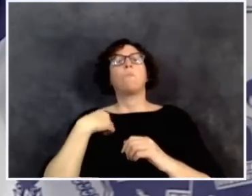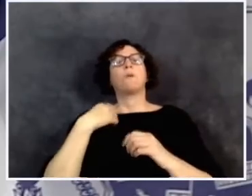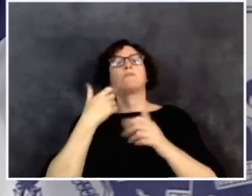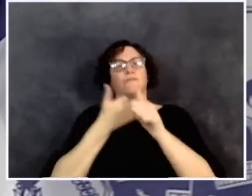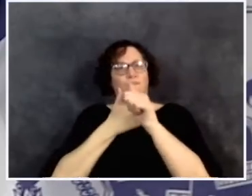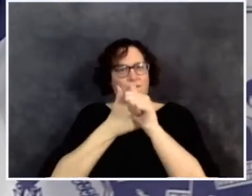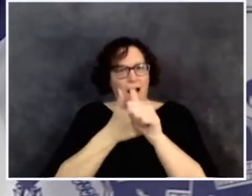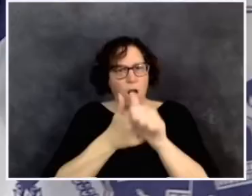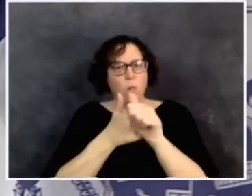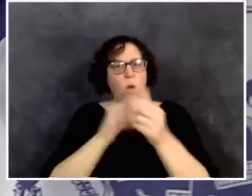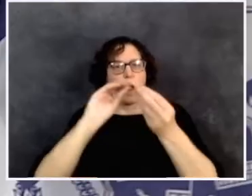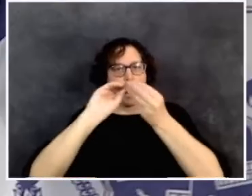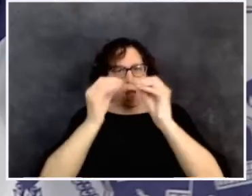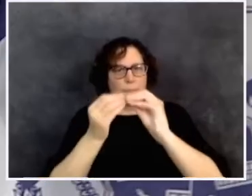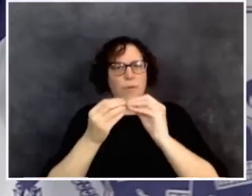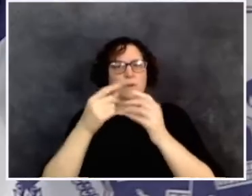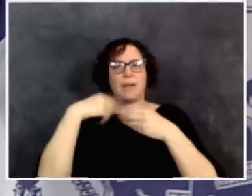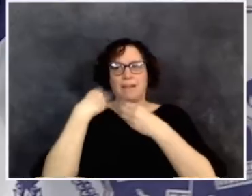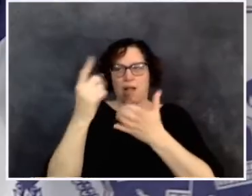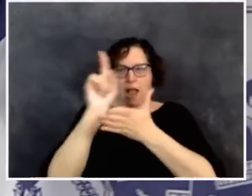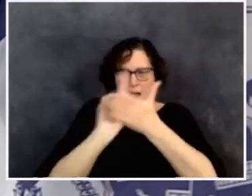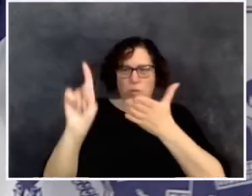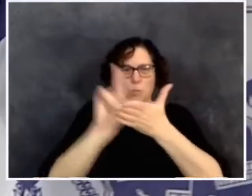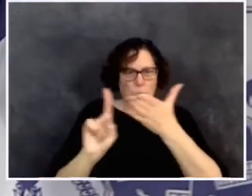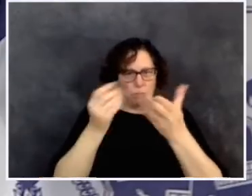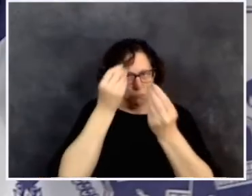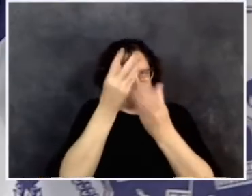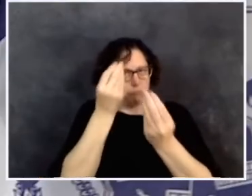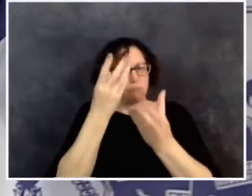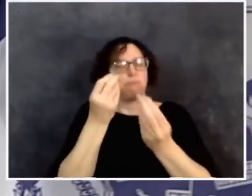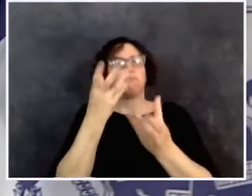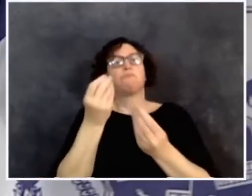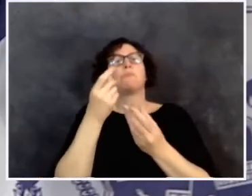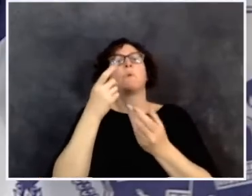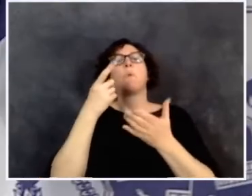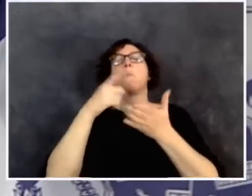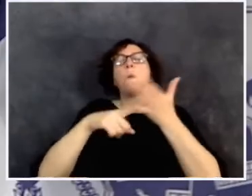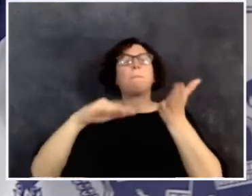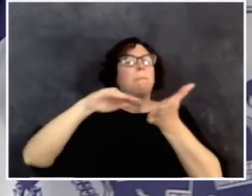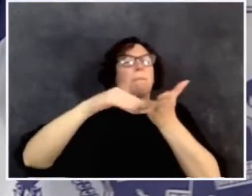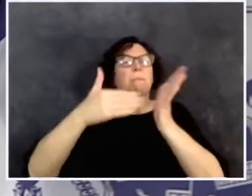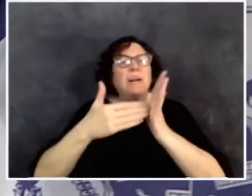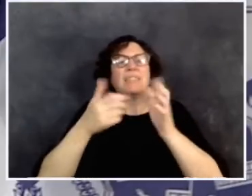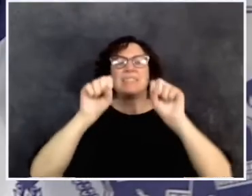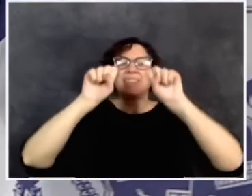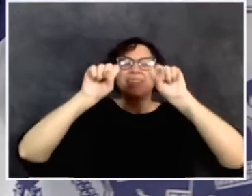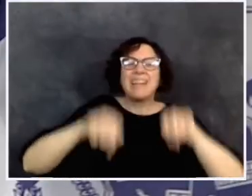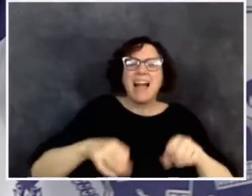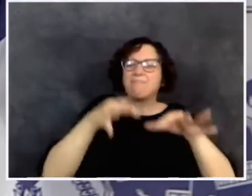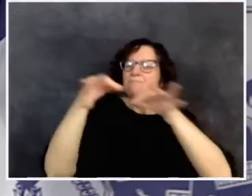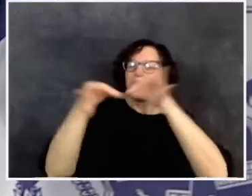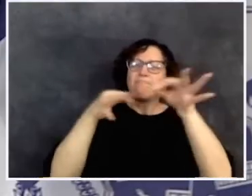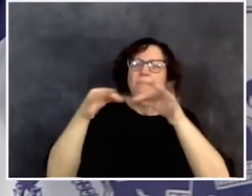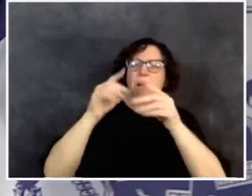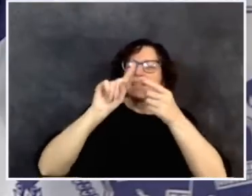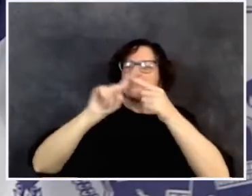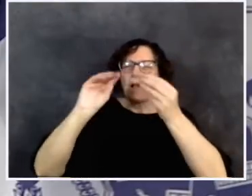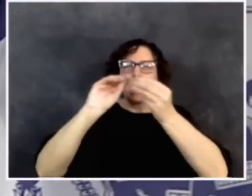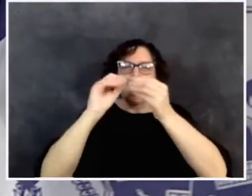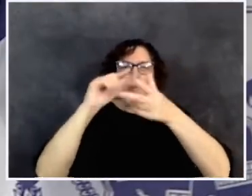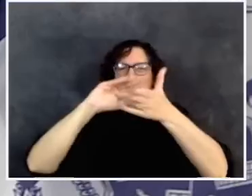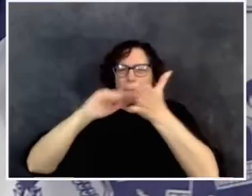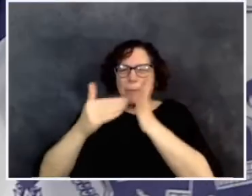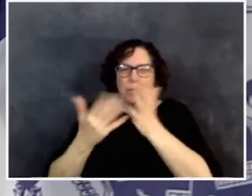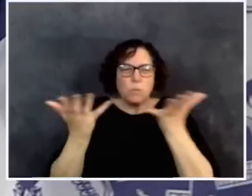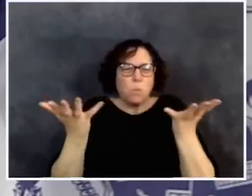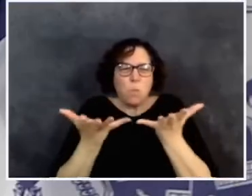so far? Is this a plateau? Like, could you give some context around what these really specific numbers are showing? Yeah, Sydney,